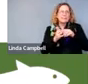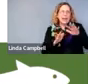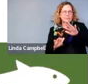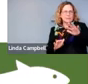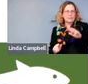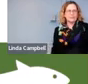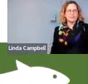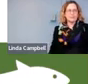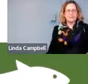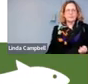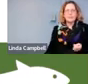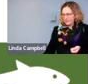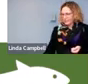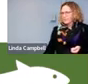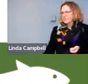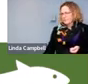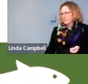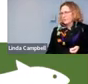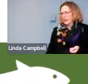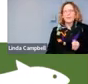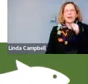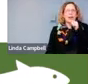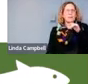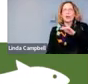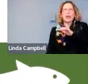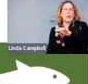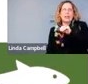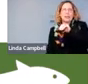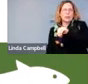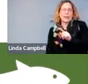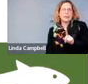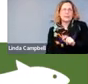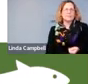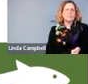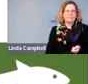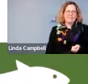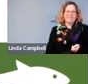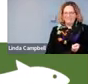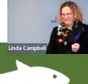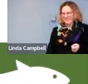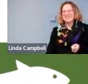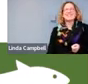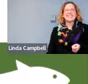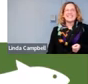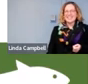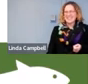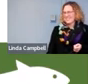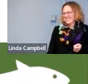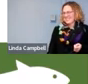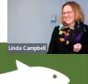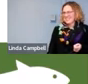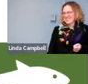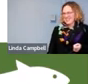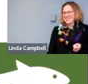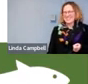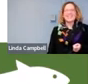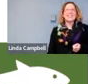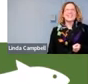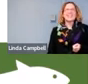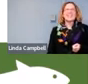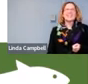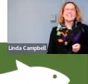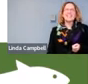So there's some murky areas there sometimes. We're not going to go there tonight.